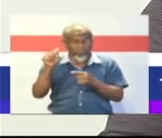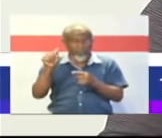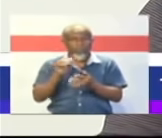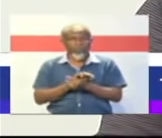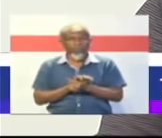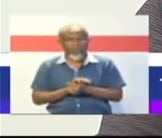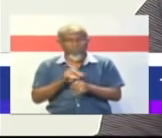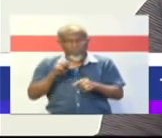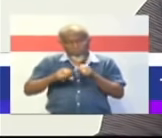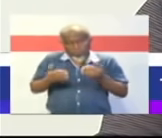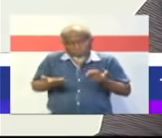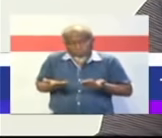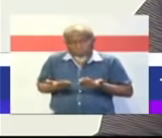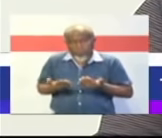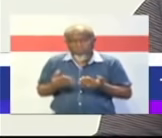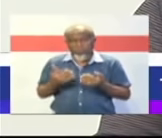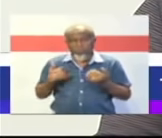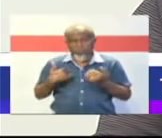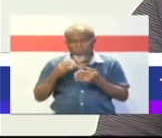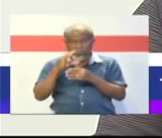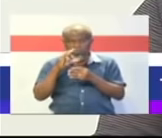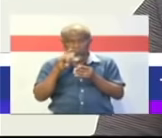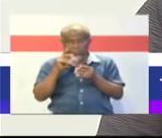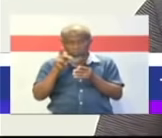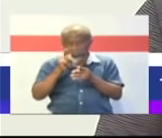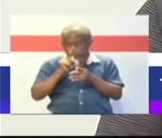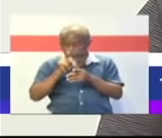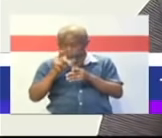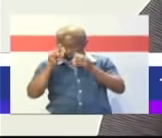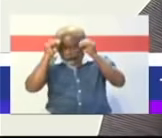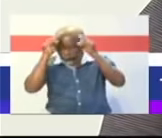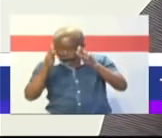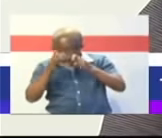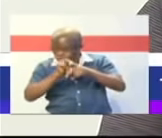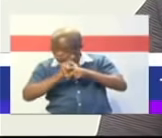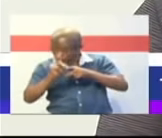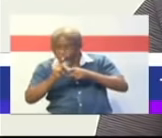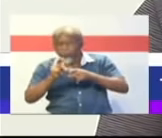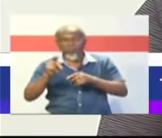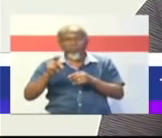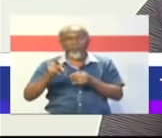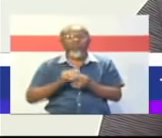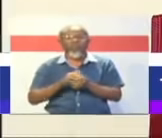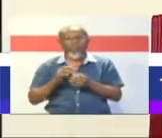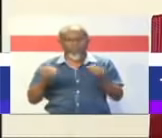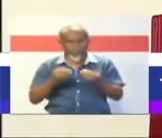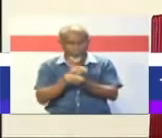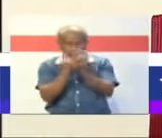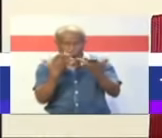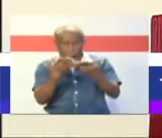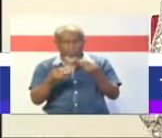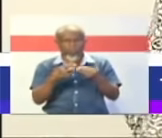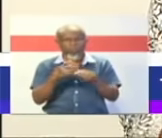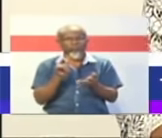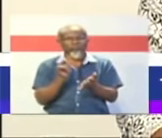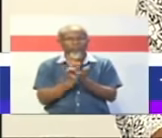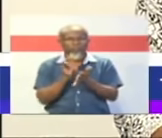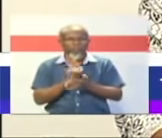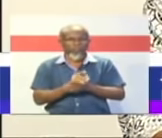concern. And so we have Professor Carrington here with us to give some current insight into variants of concern.